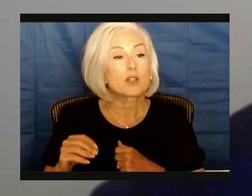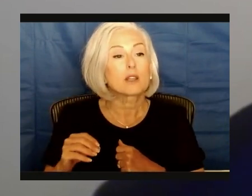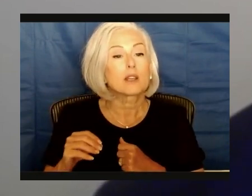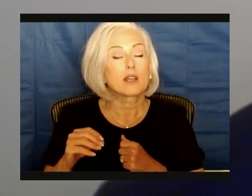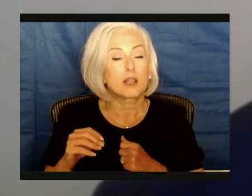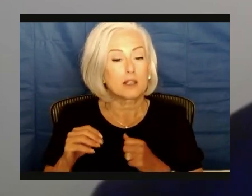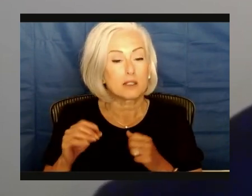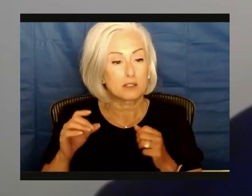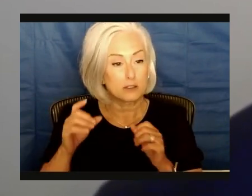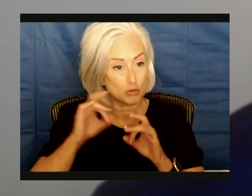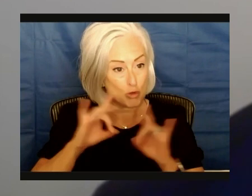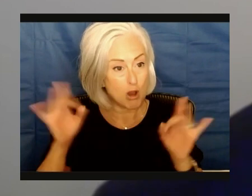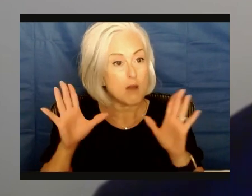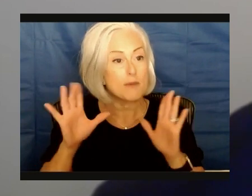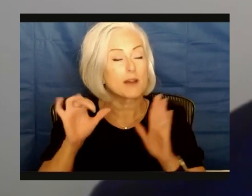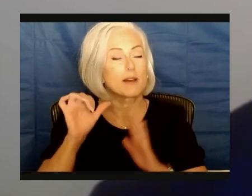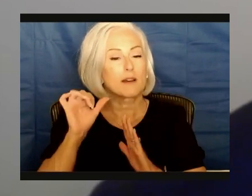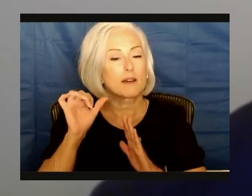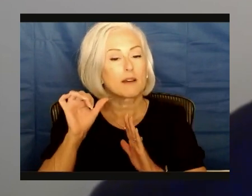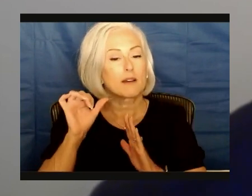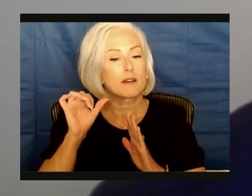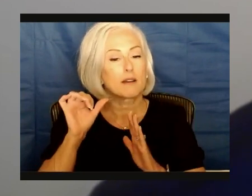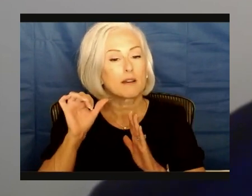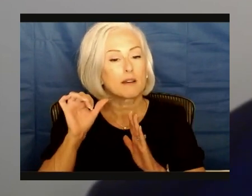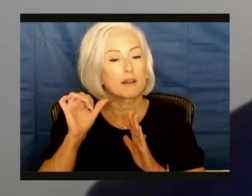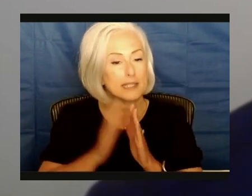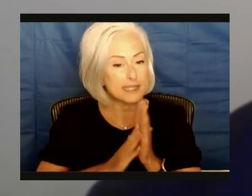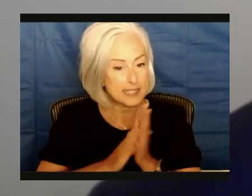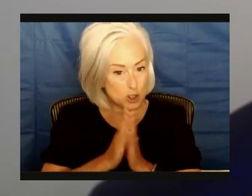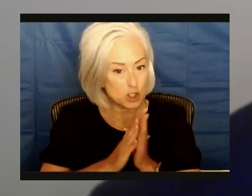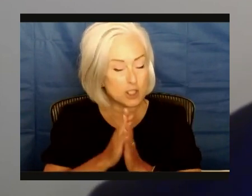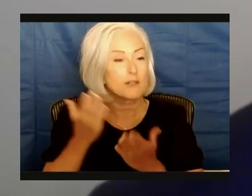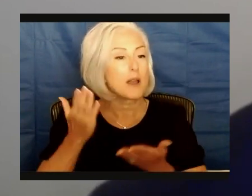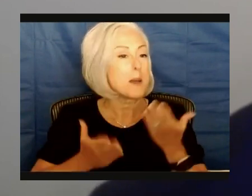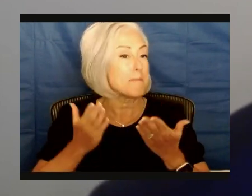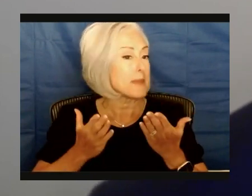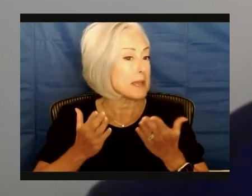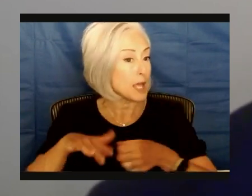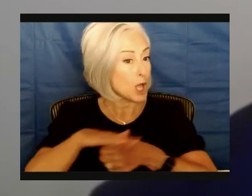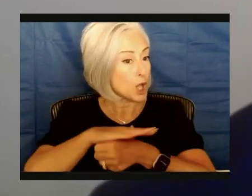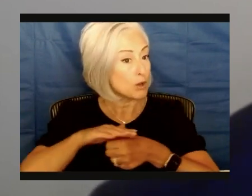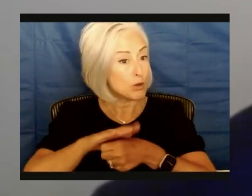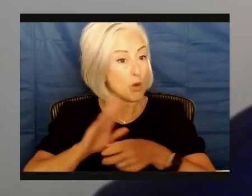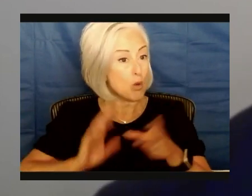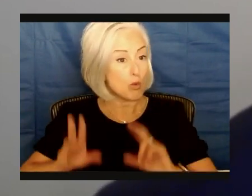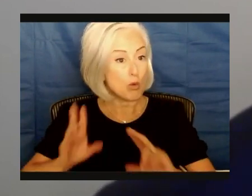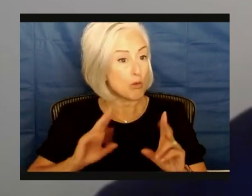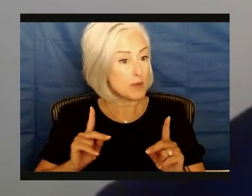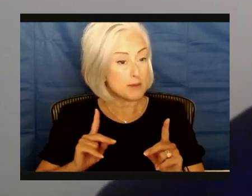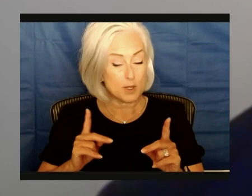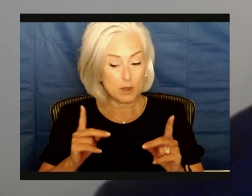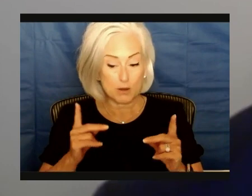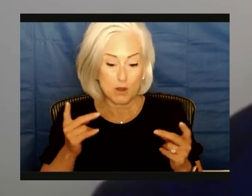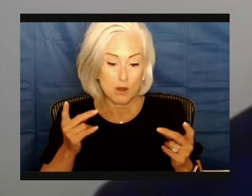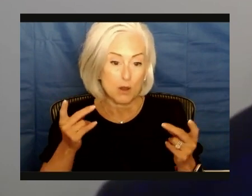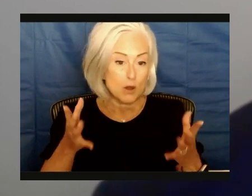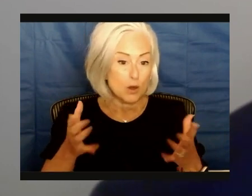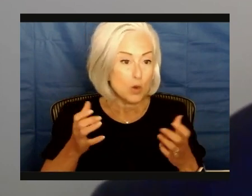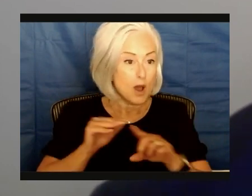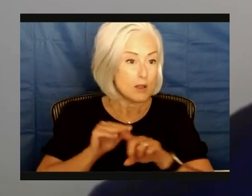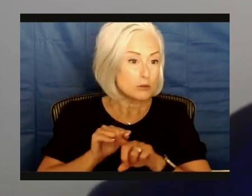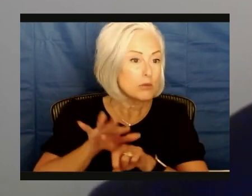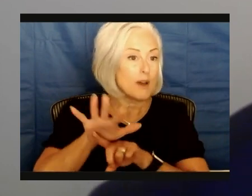be multinationals who are passionate about their corporate social responsibility and want to effect